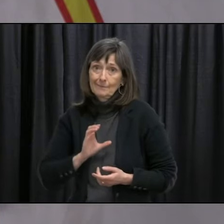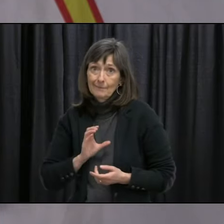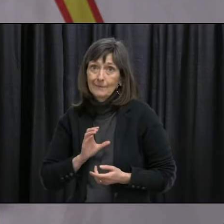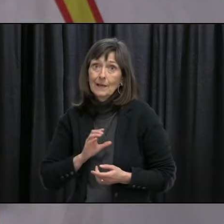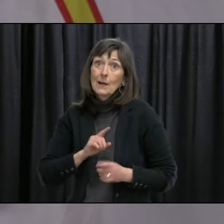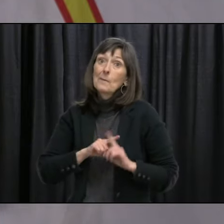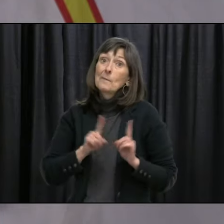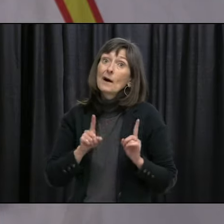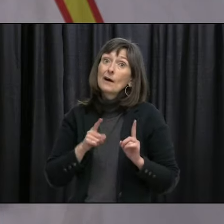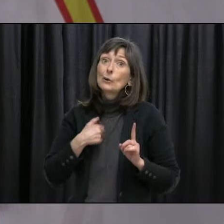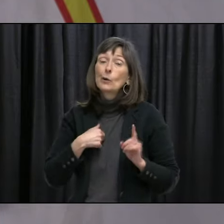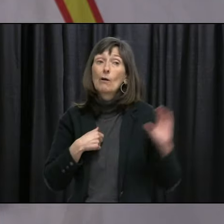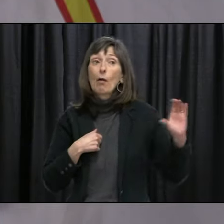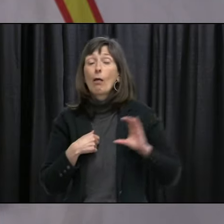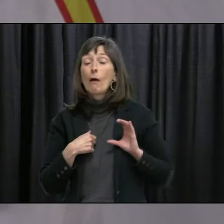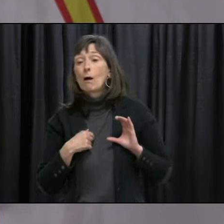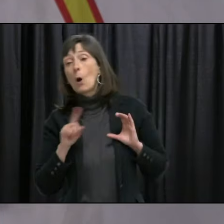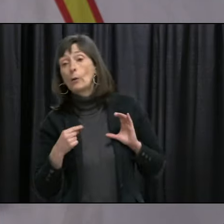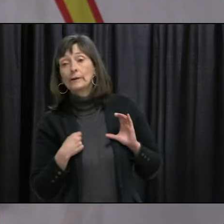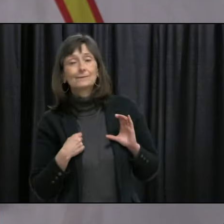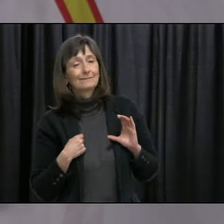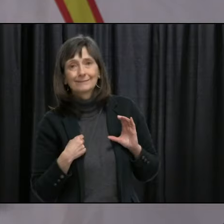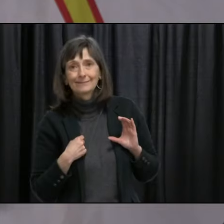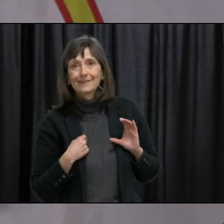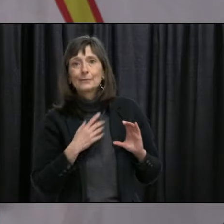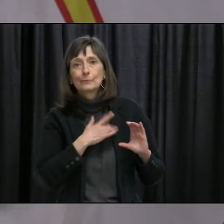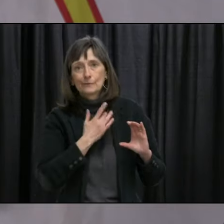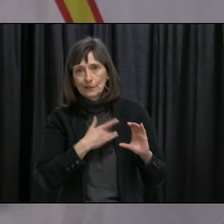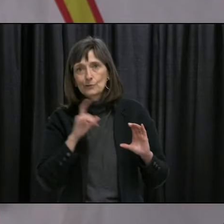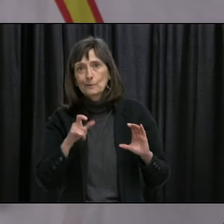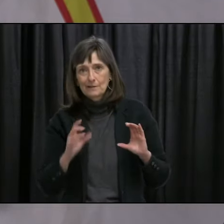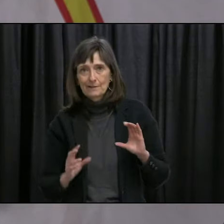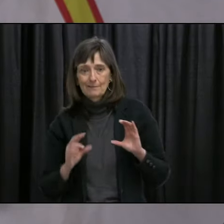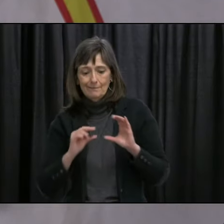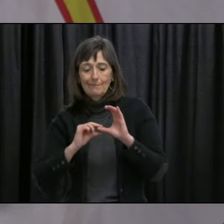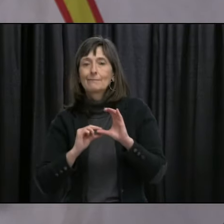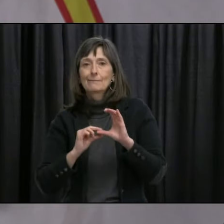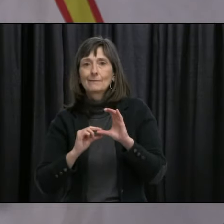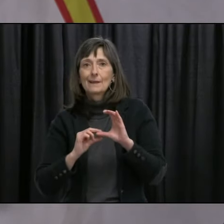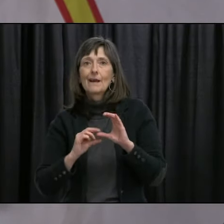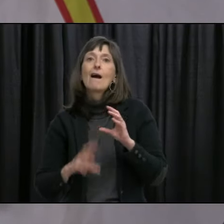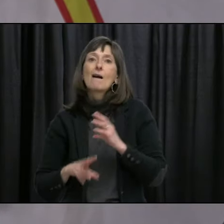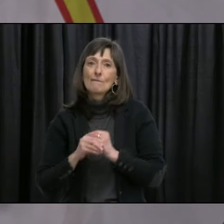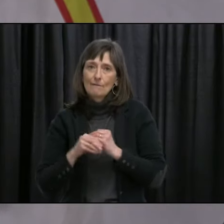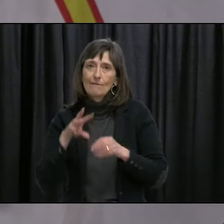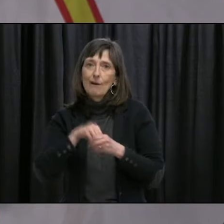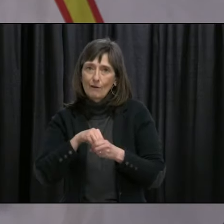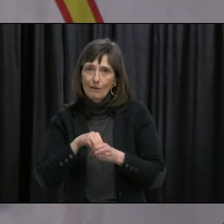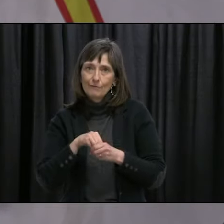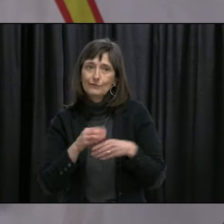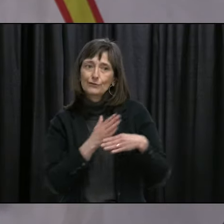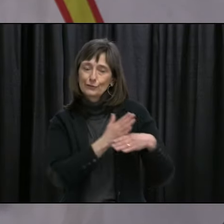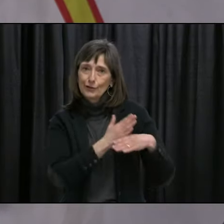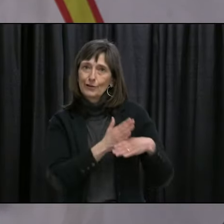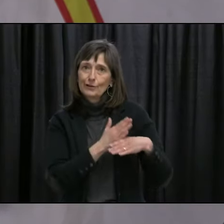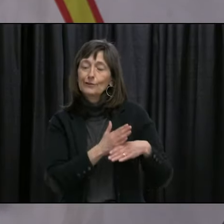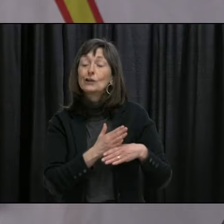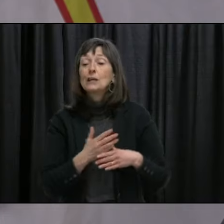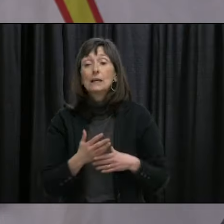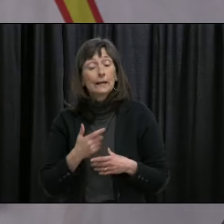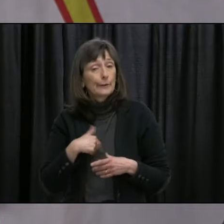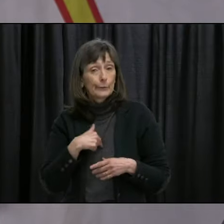provinces. You just can't simply get the federal money. It requires the provinces to participate on a cost-shared basis. And with that in mind,